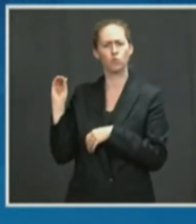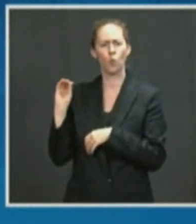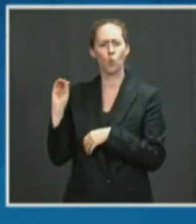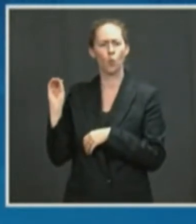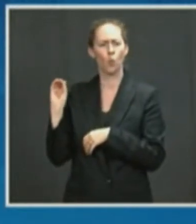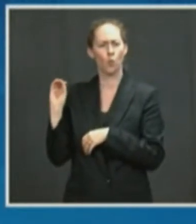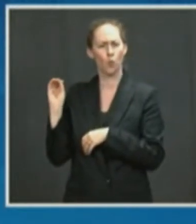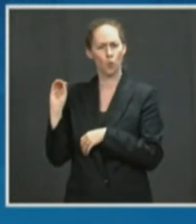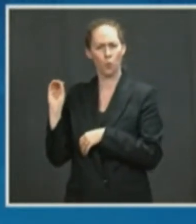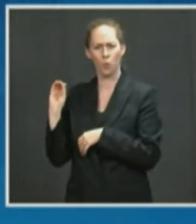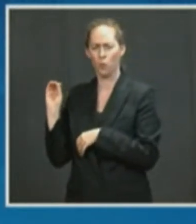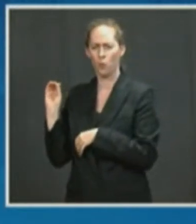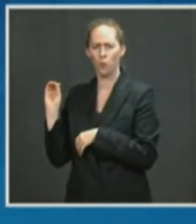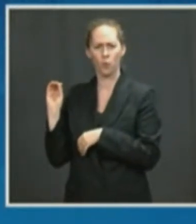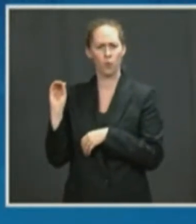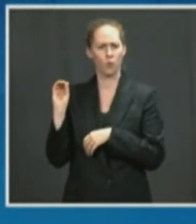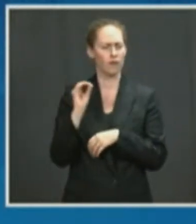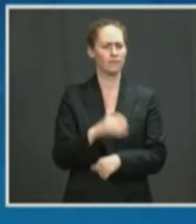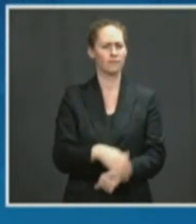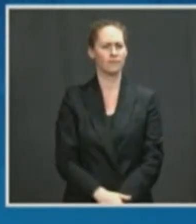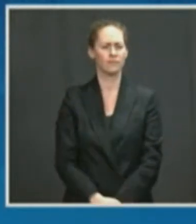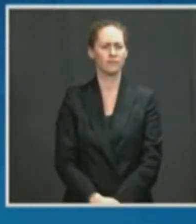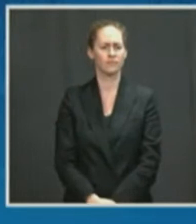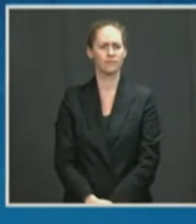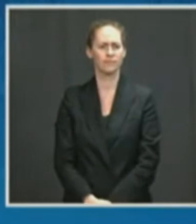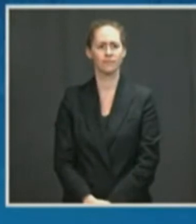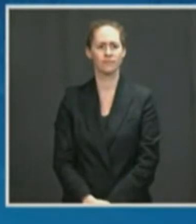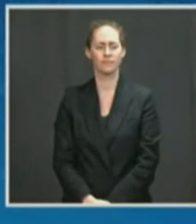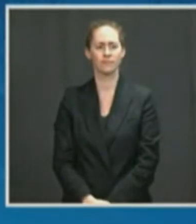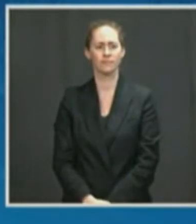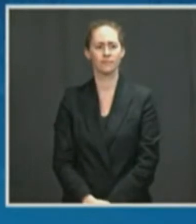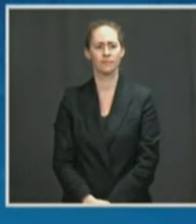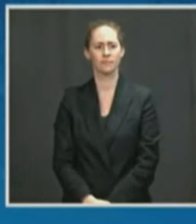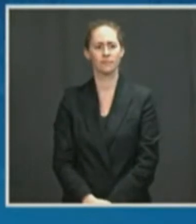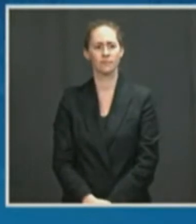as an action which is